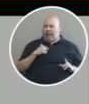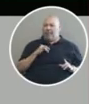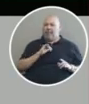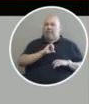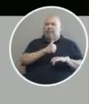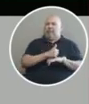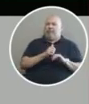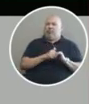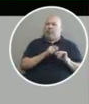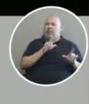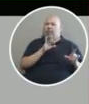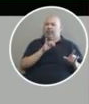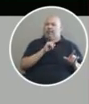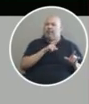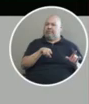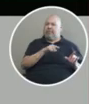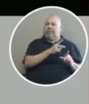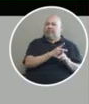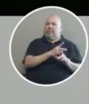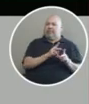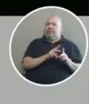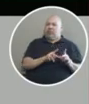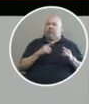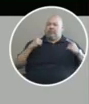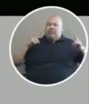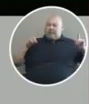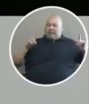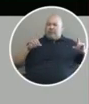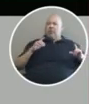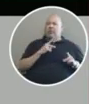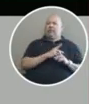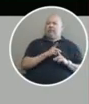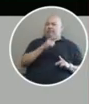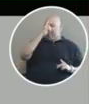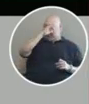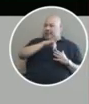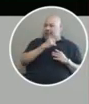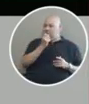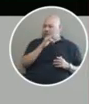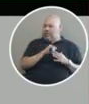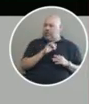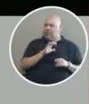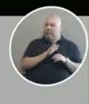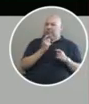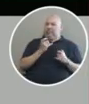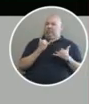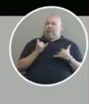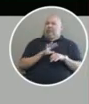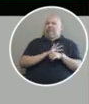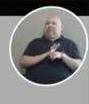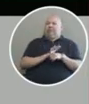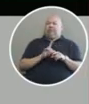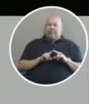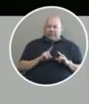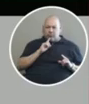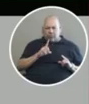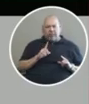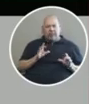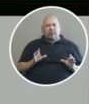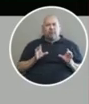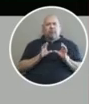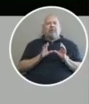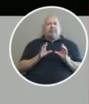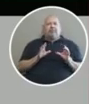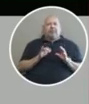in place with Lift Fund. They're very successful. Keep in mind, we understand the COVID-19 is definitely a